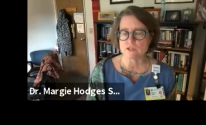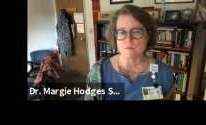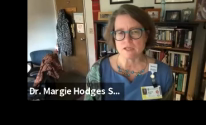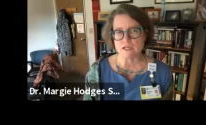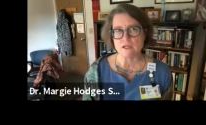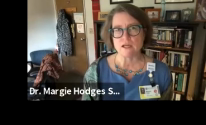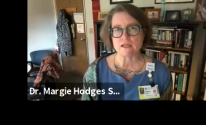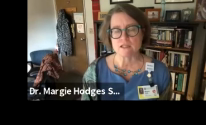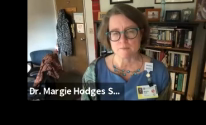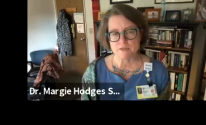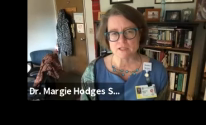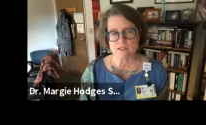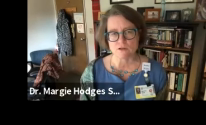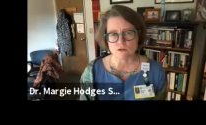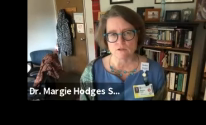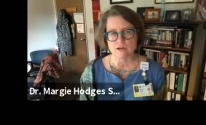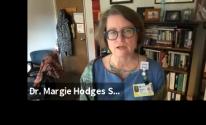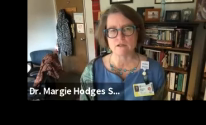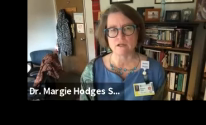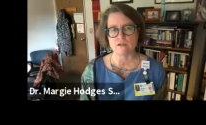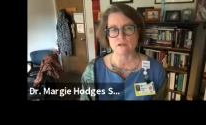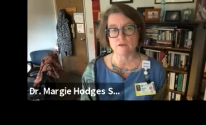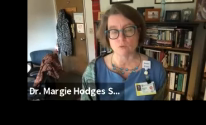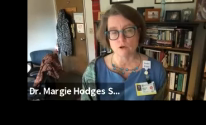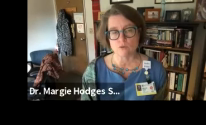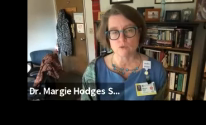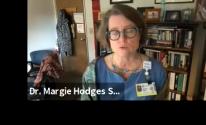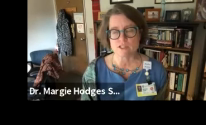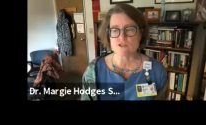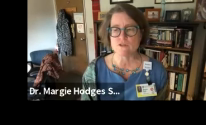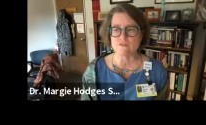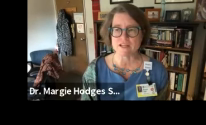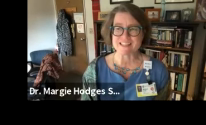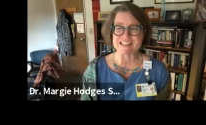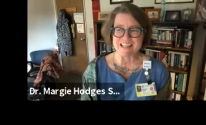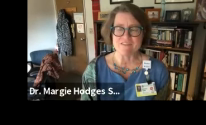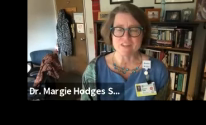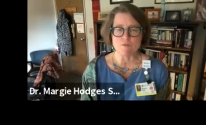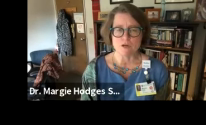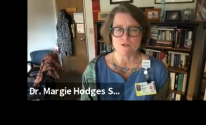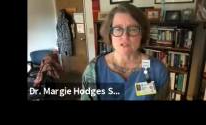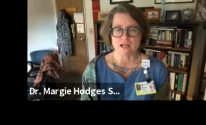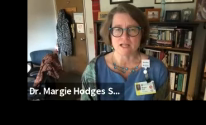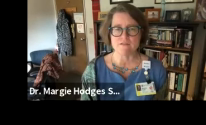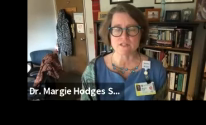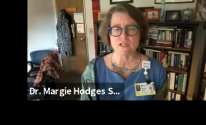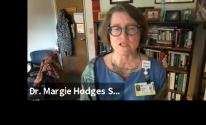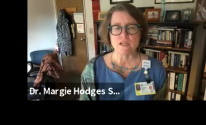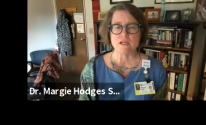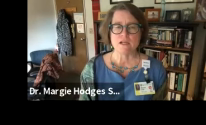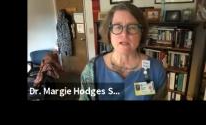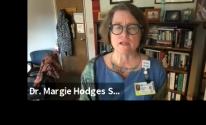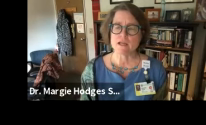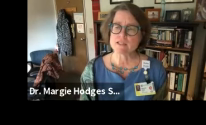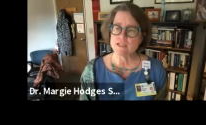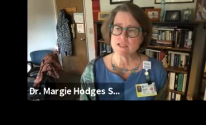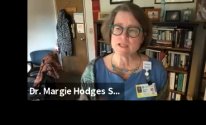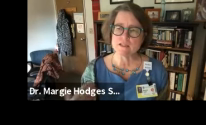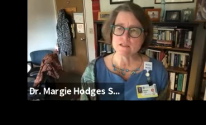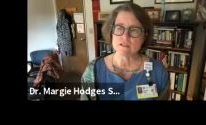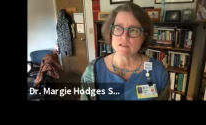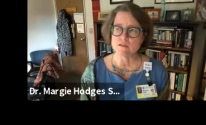that the committee had adopted as the goal of our work, which was to in fact save the most lives. And as